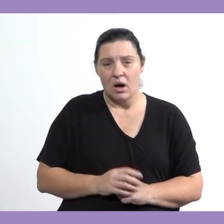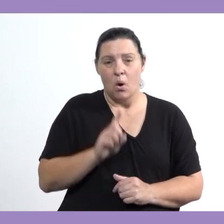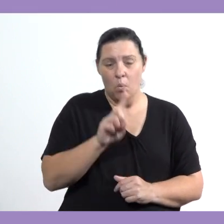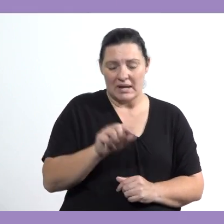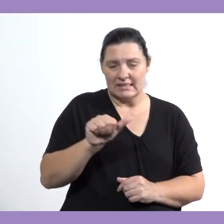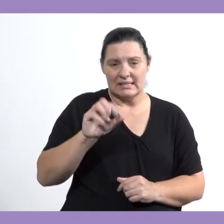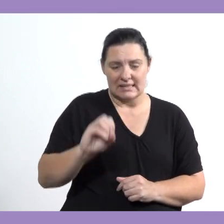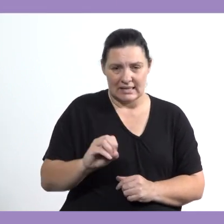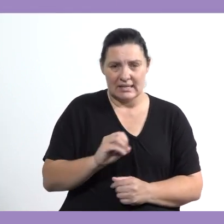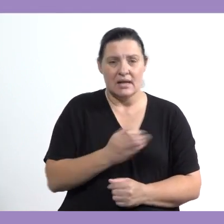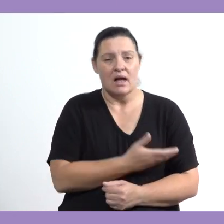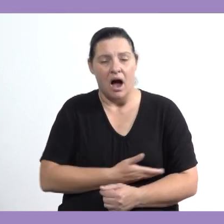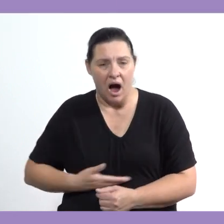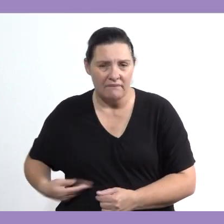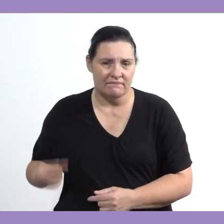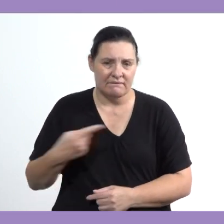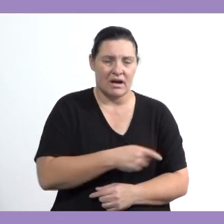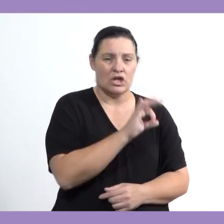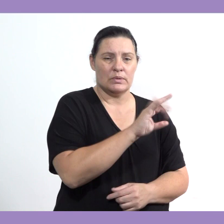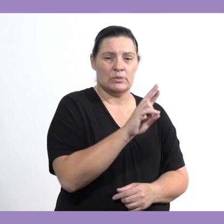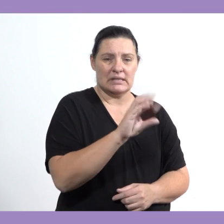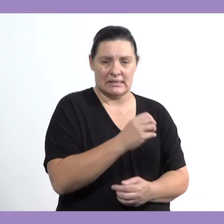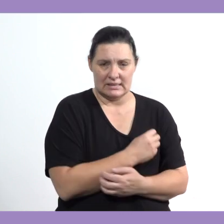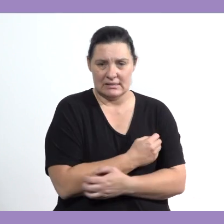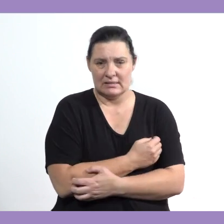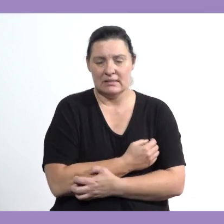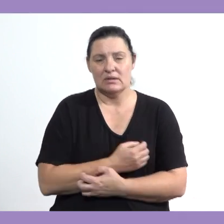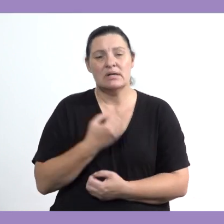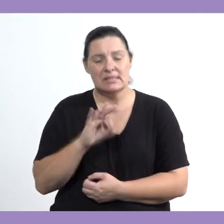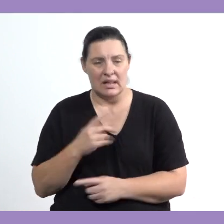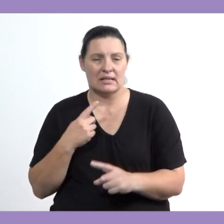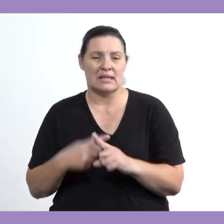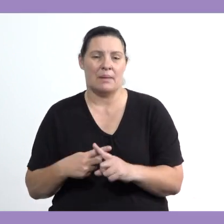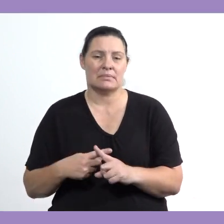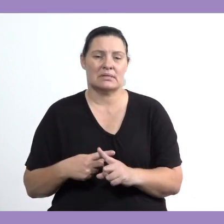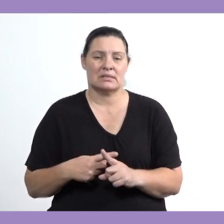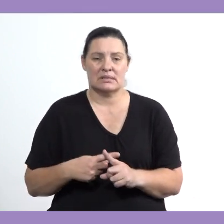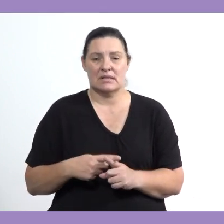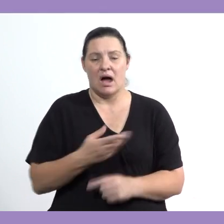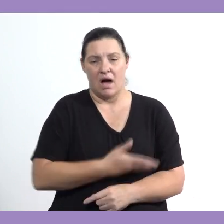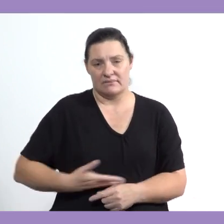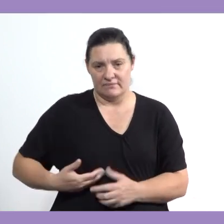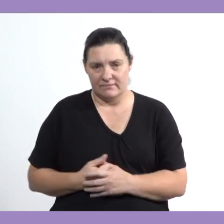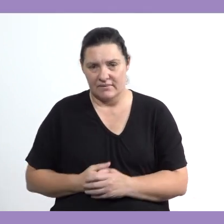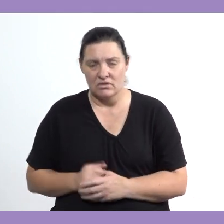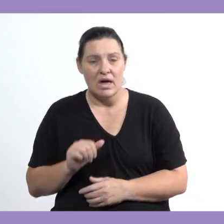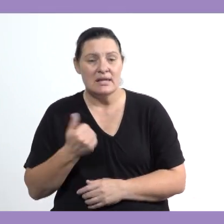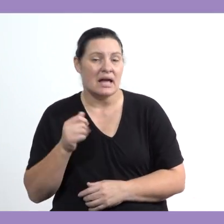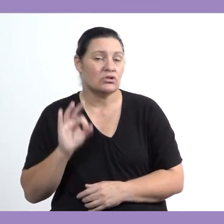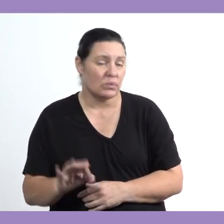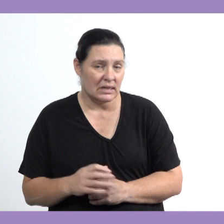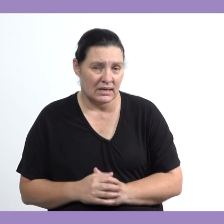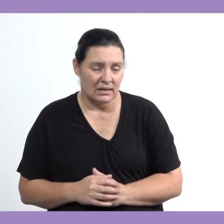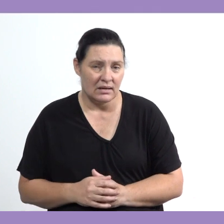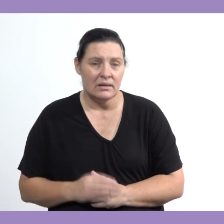that 160 is actually half of 320. So we are still multiplying by half. So what is going to be the next